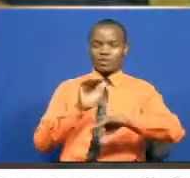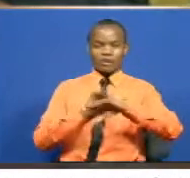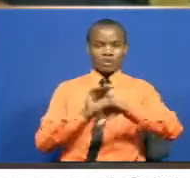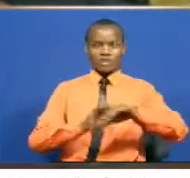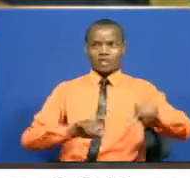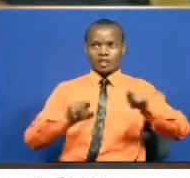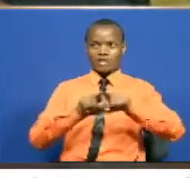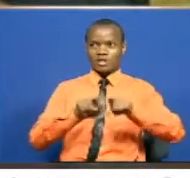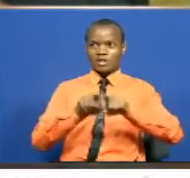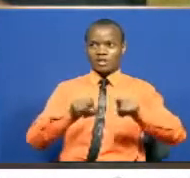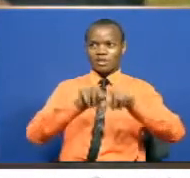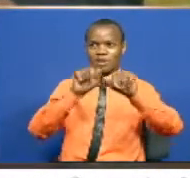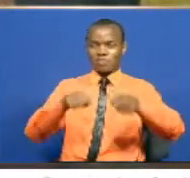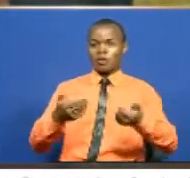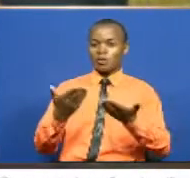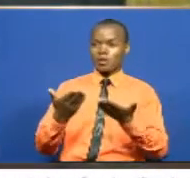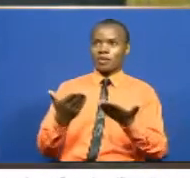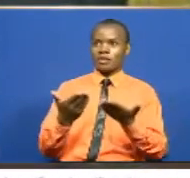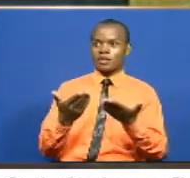like